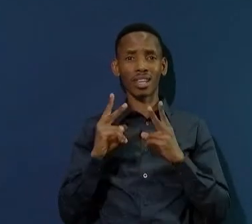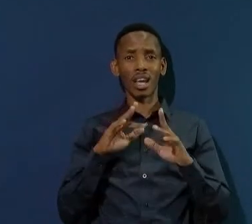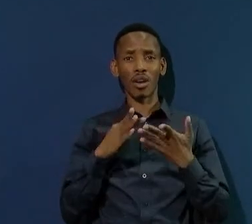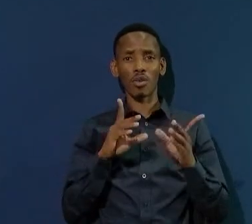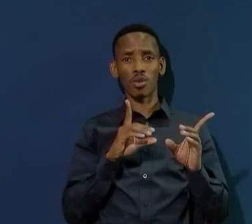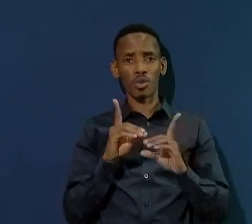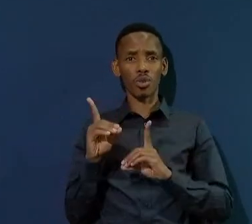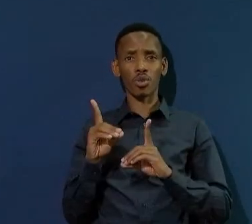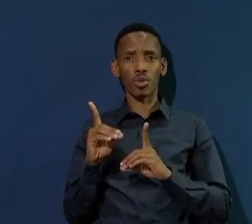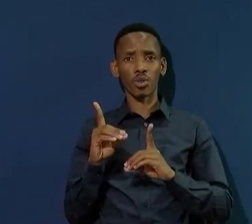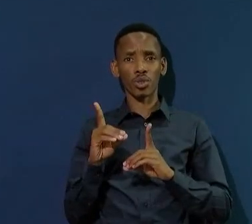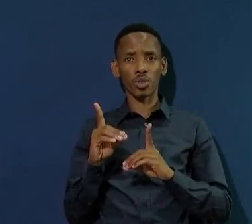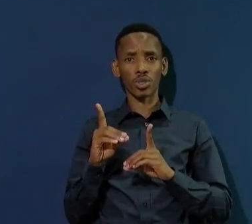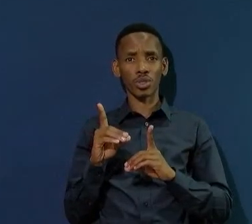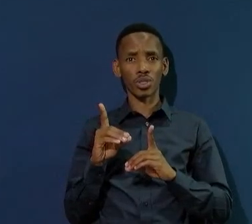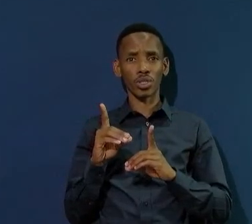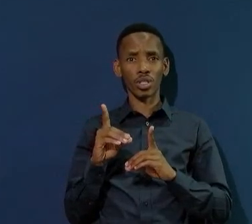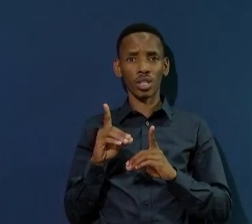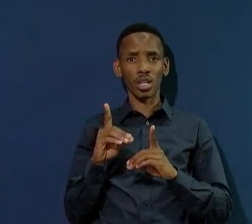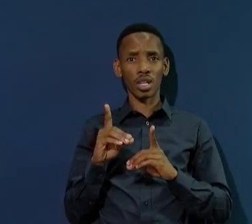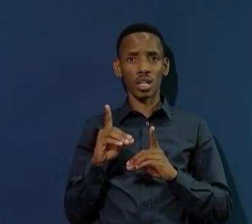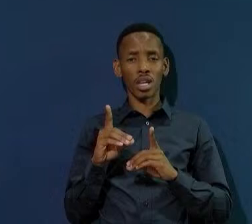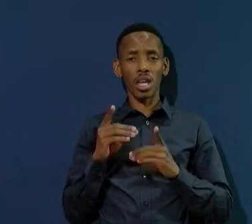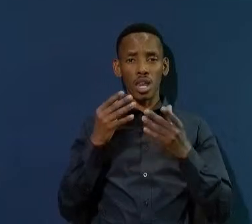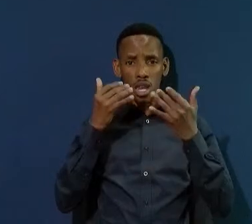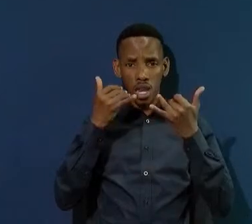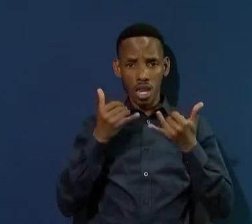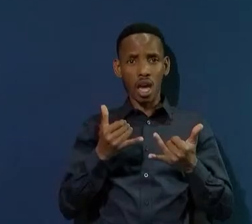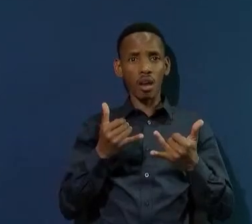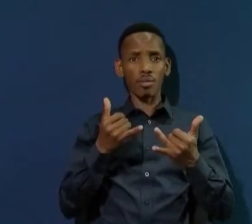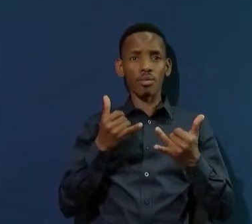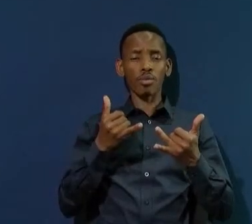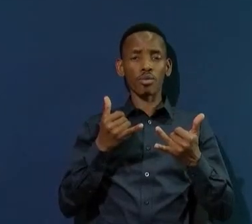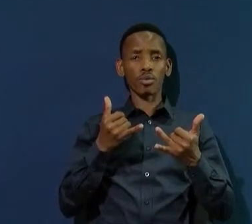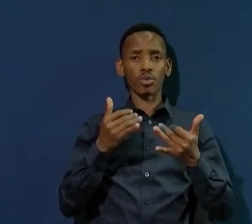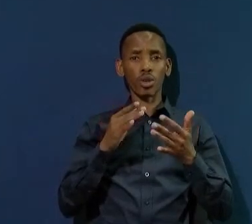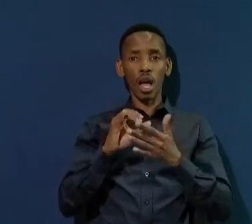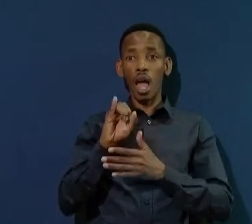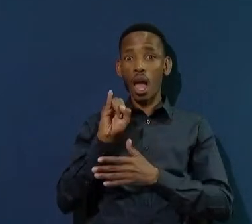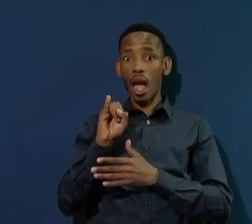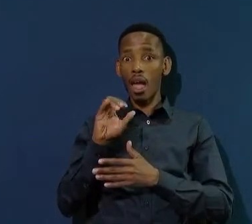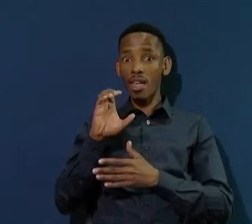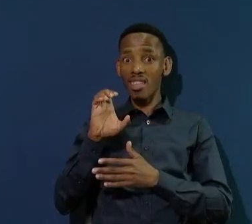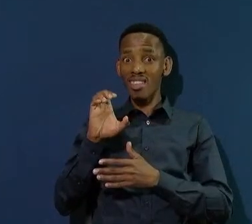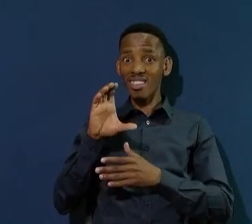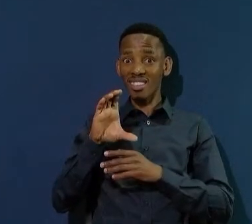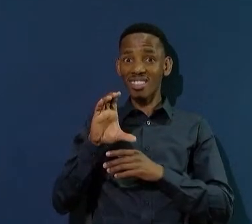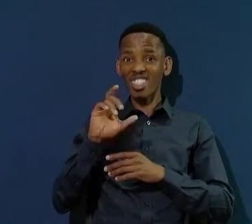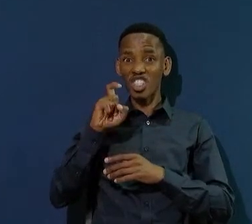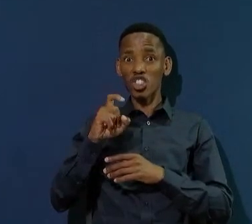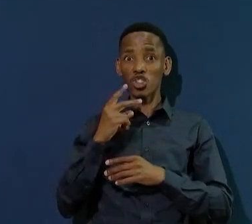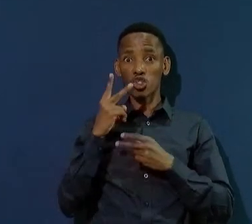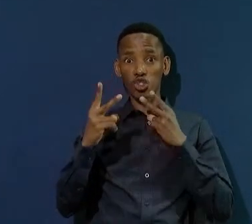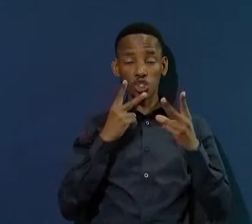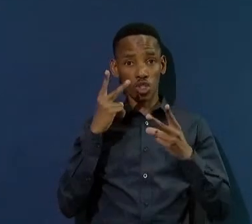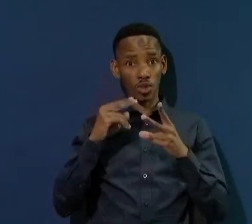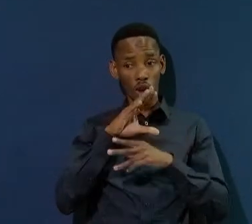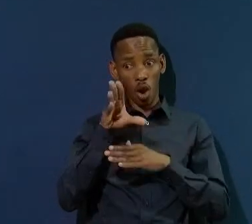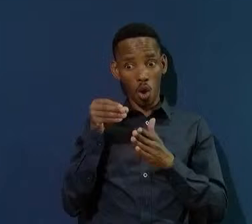have to see. We are being patriotic. Yes. They'll have to see what to do with the current ones that they